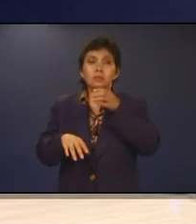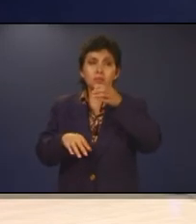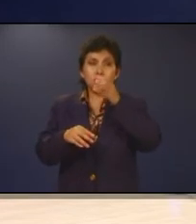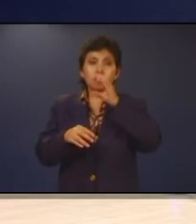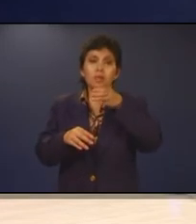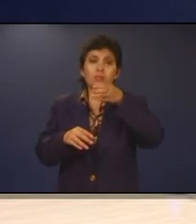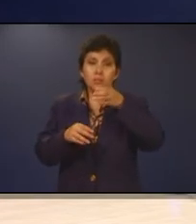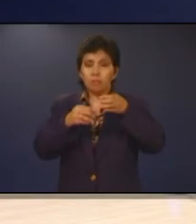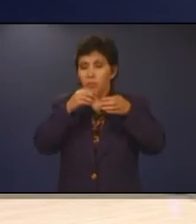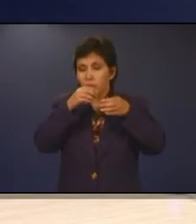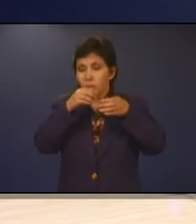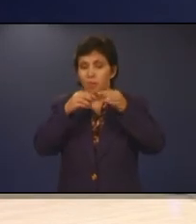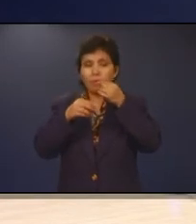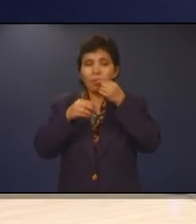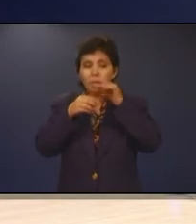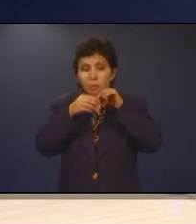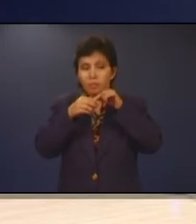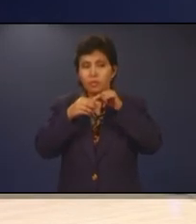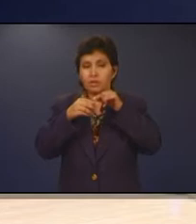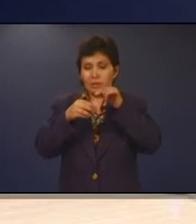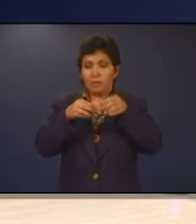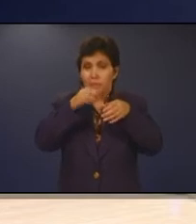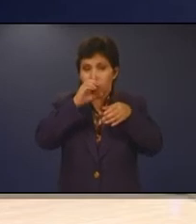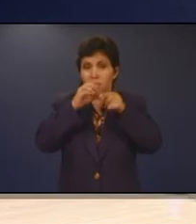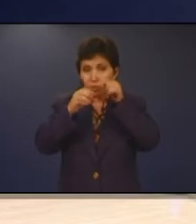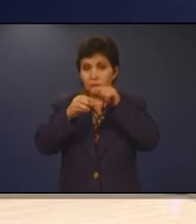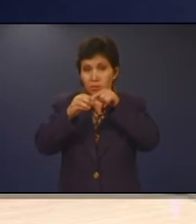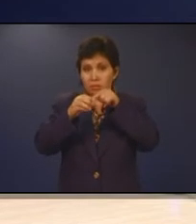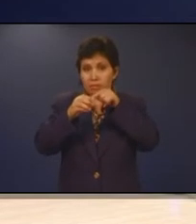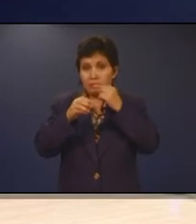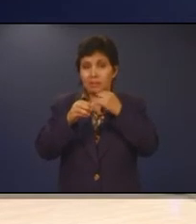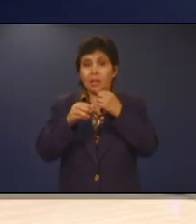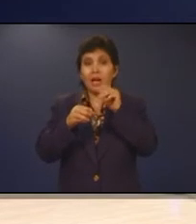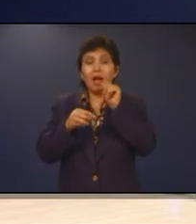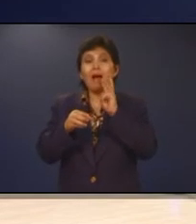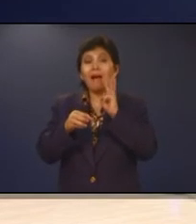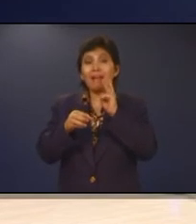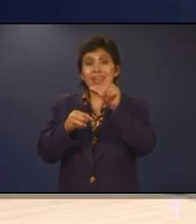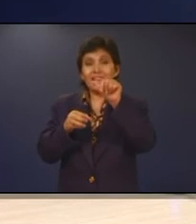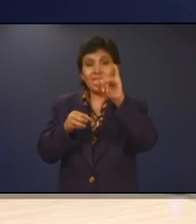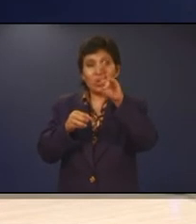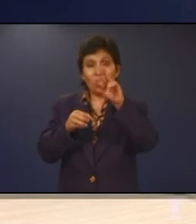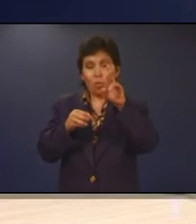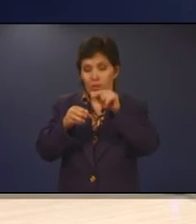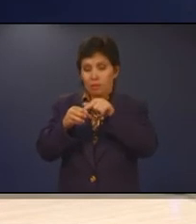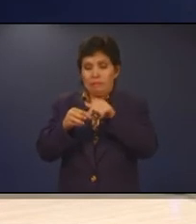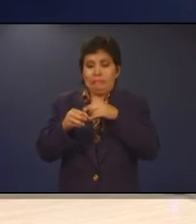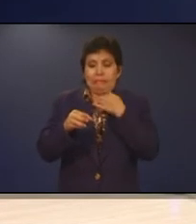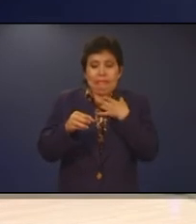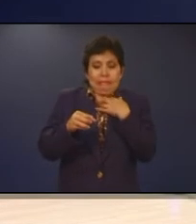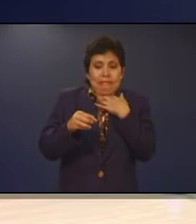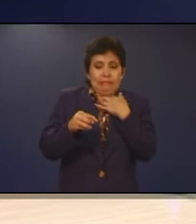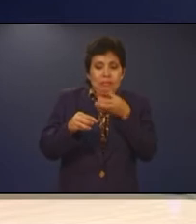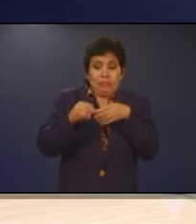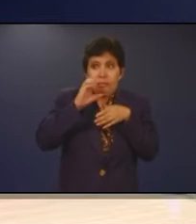saliva, would you drink that? Usually no. We find it disgusting to drink things that doesn't belong to